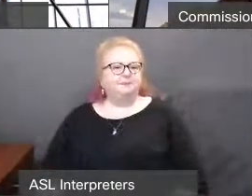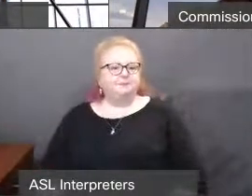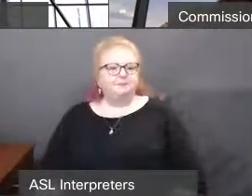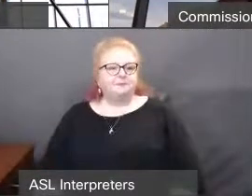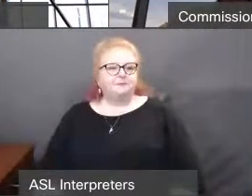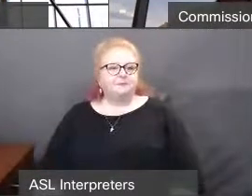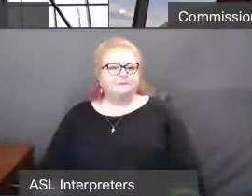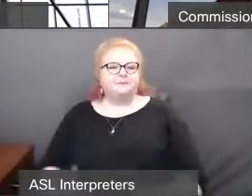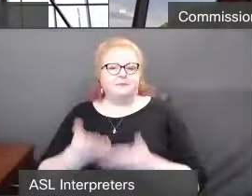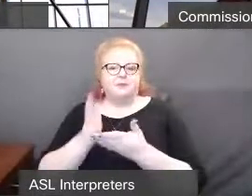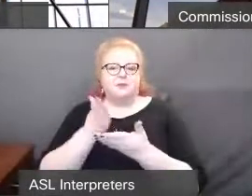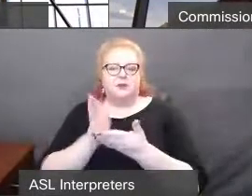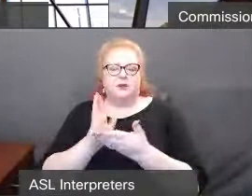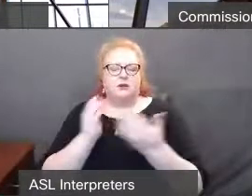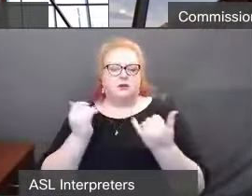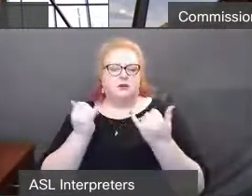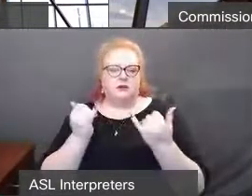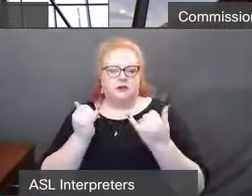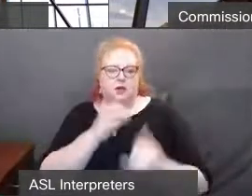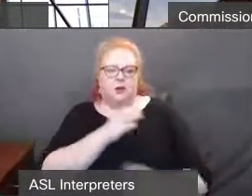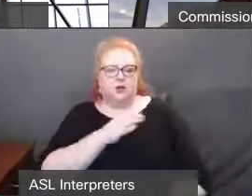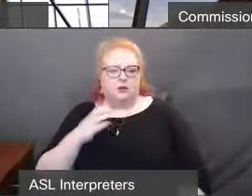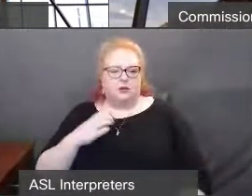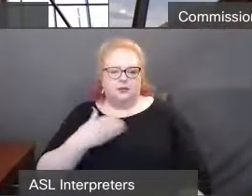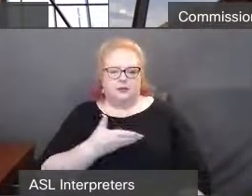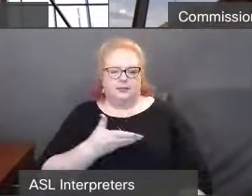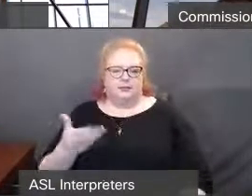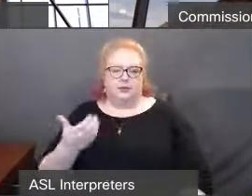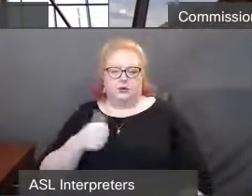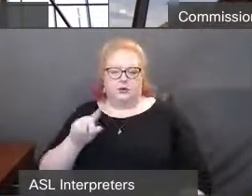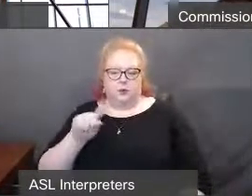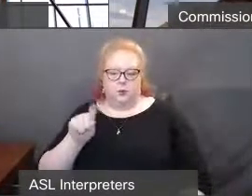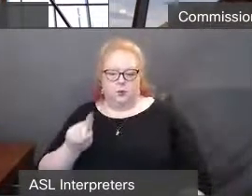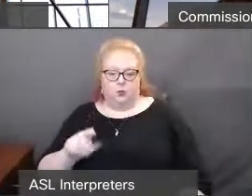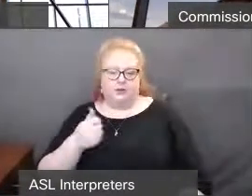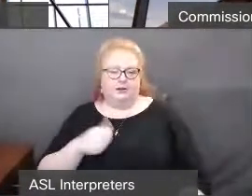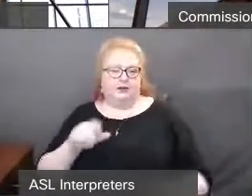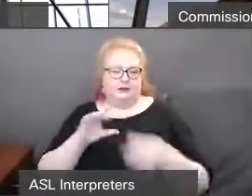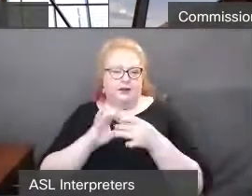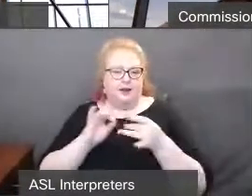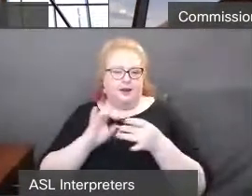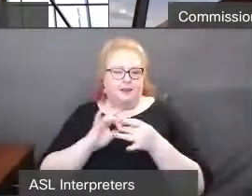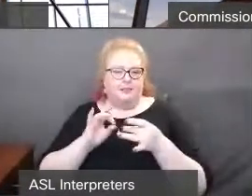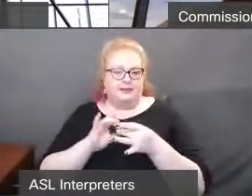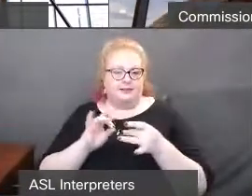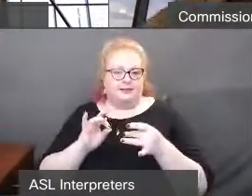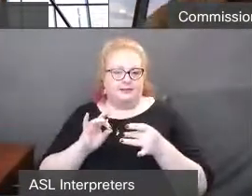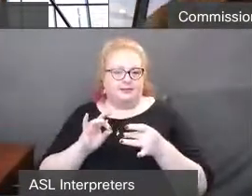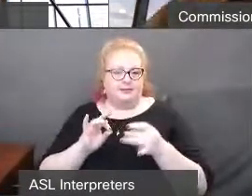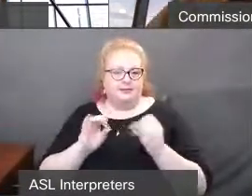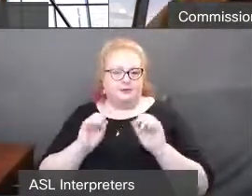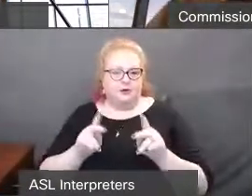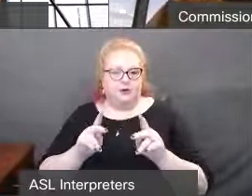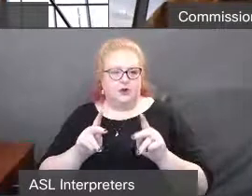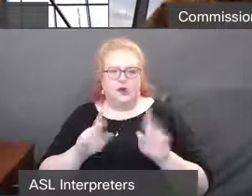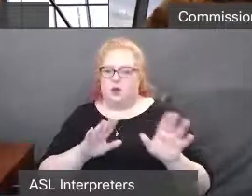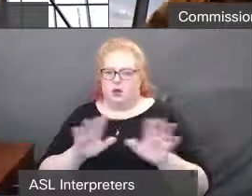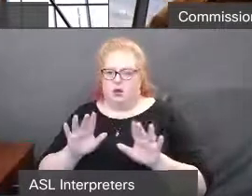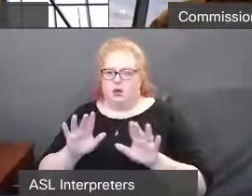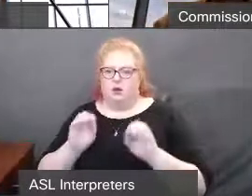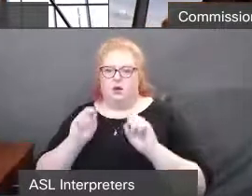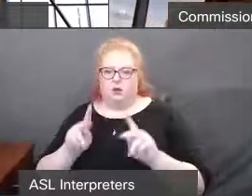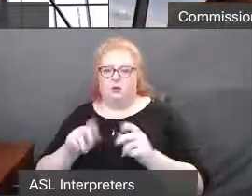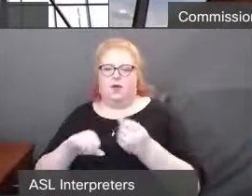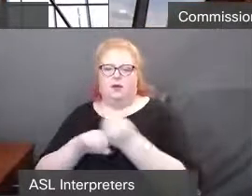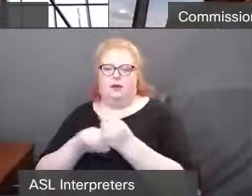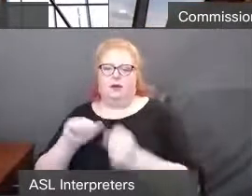Okay, let's see, commissioners, any questions, any comments? I think okay, and applicant, would you like to respond?